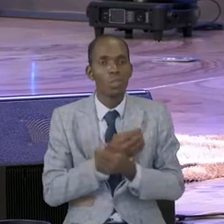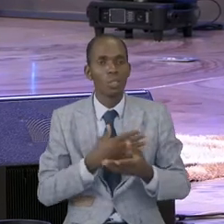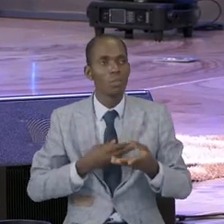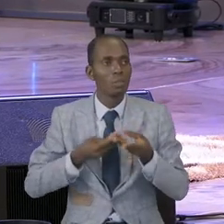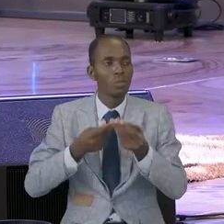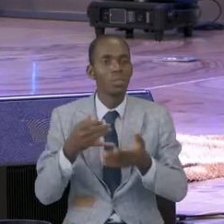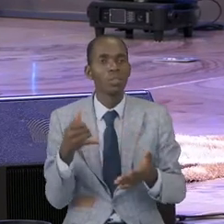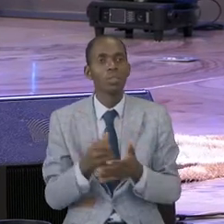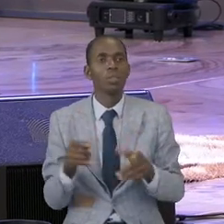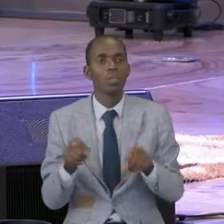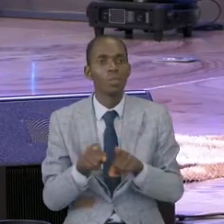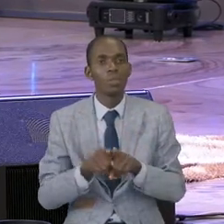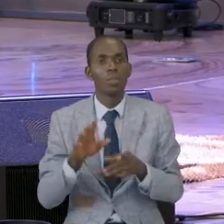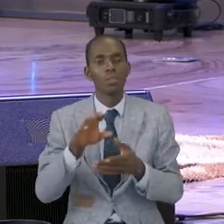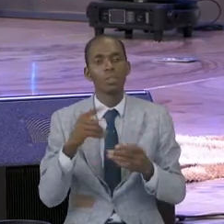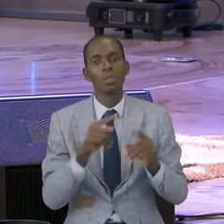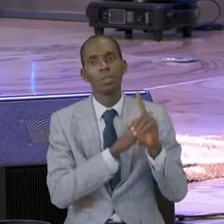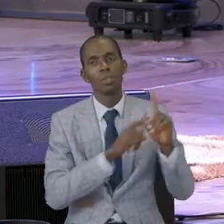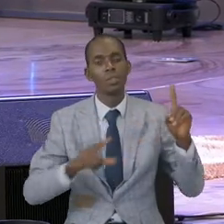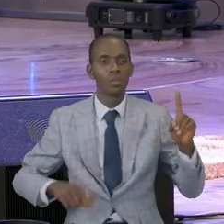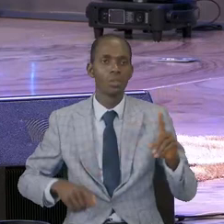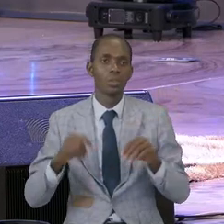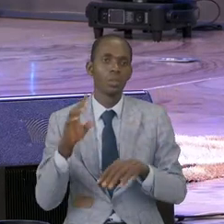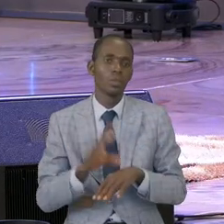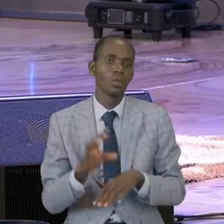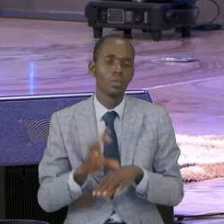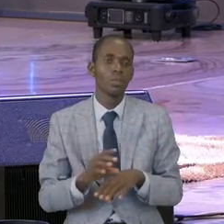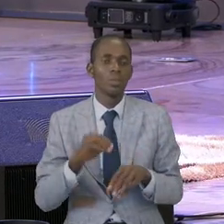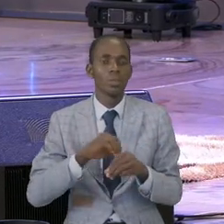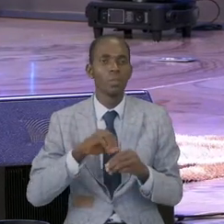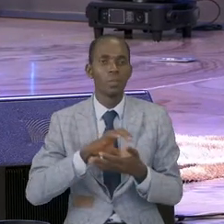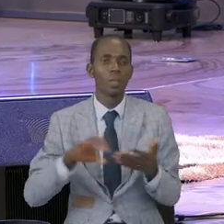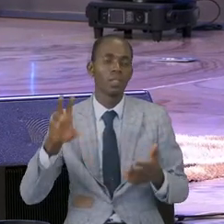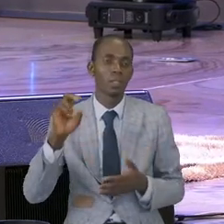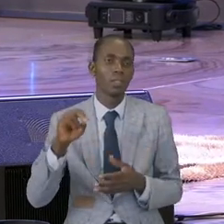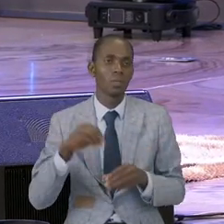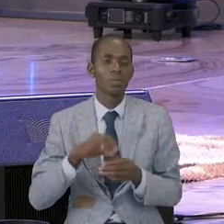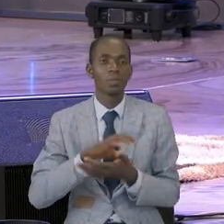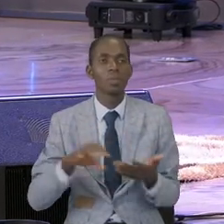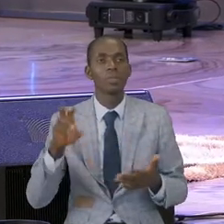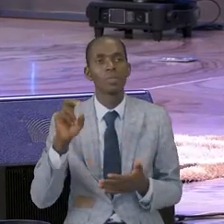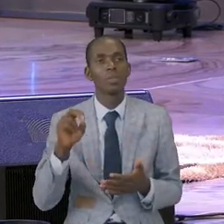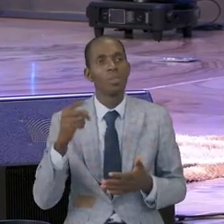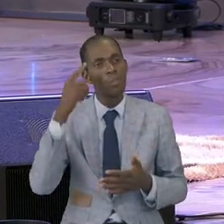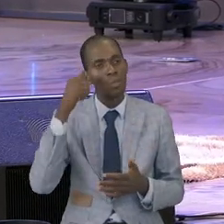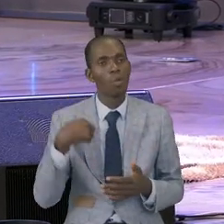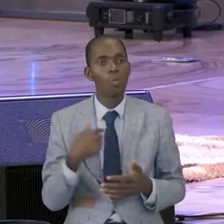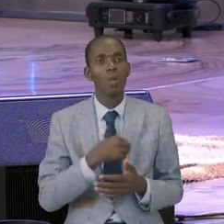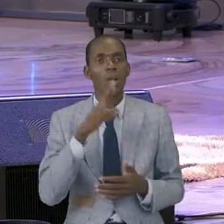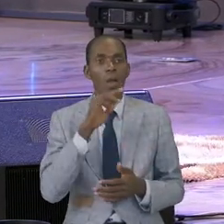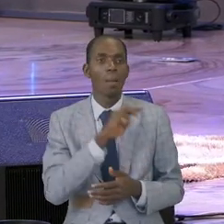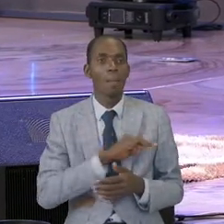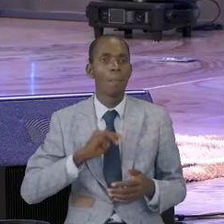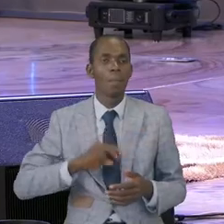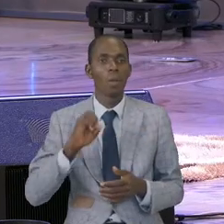it, even as the Lord the church. Verse 30, it says, for we are